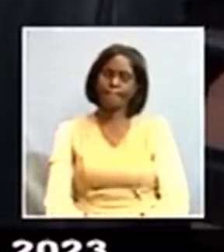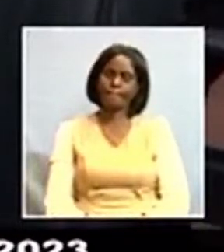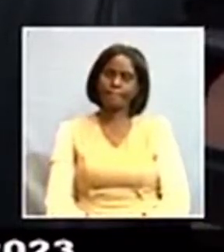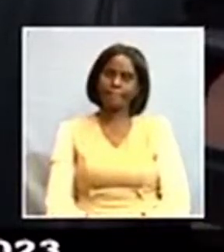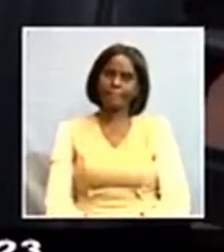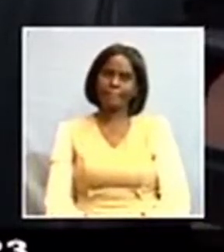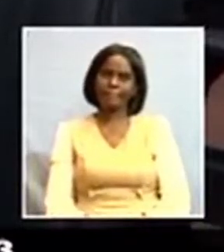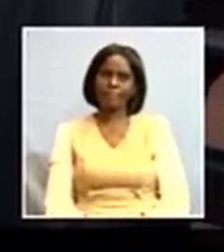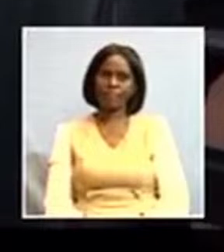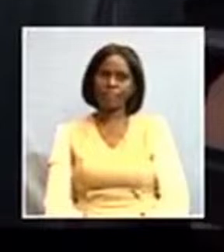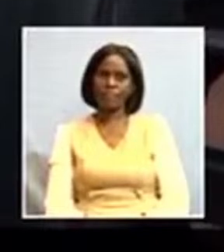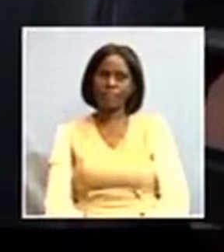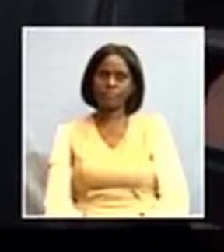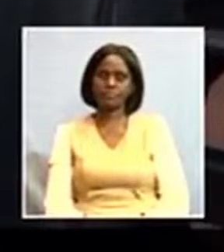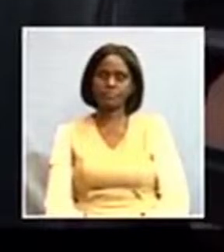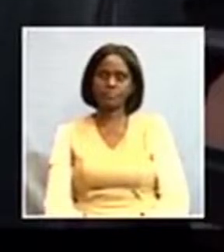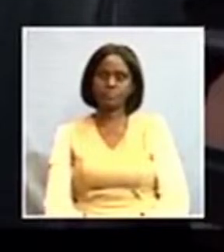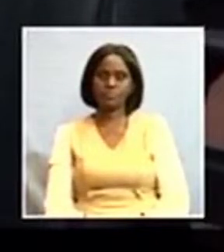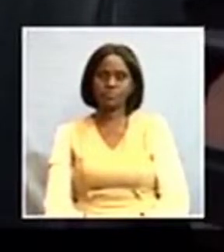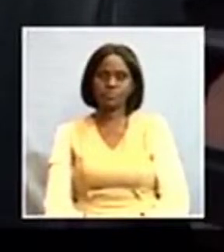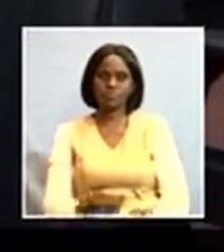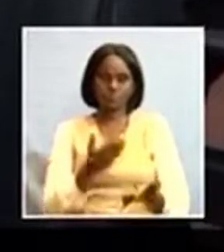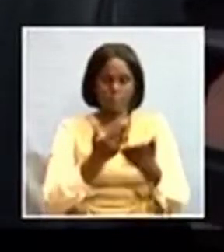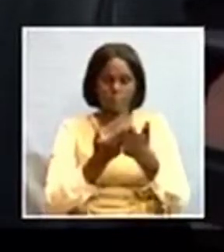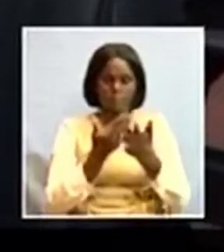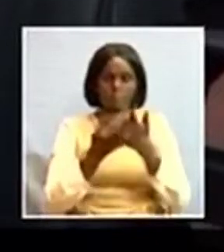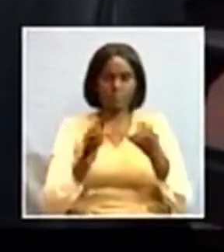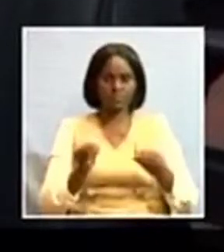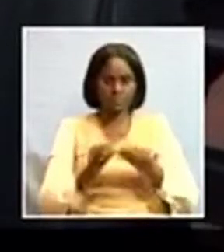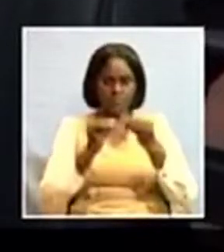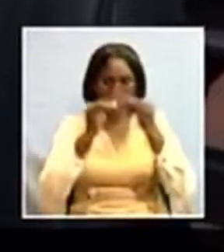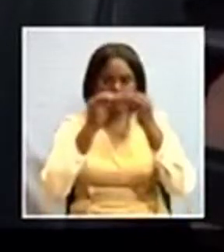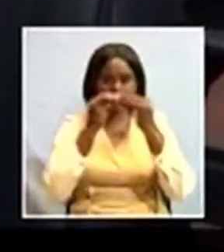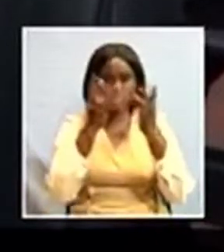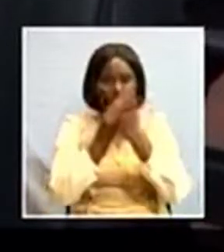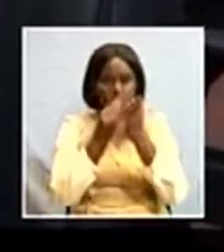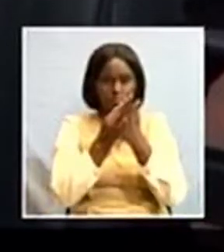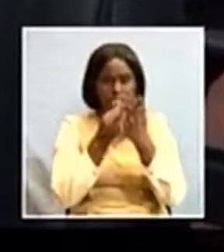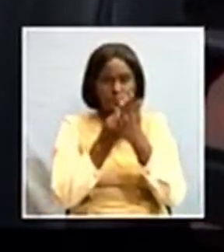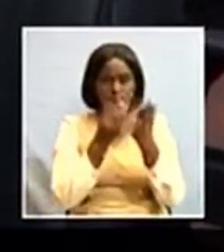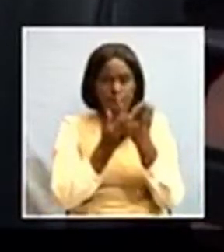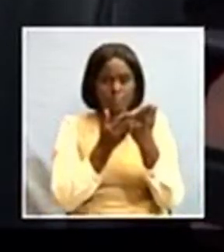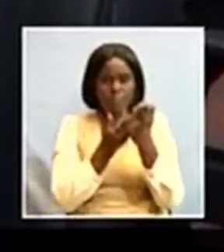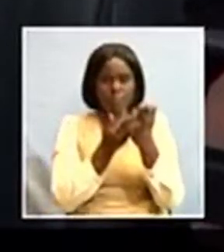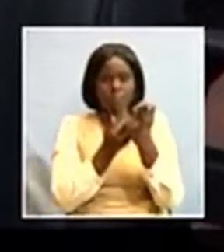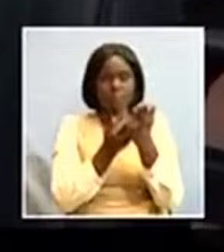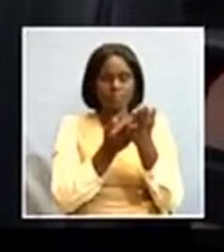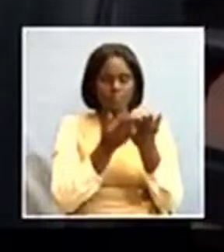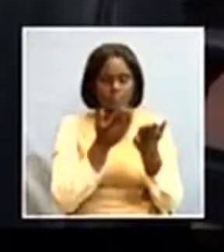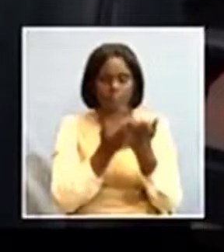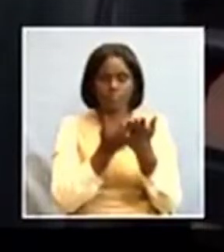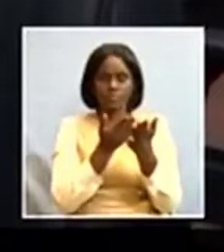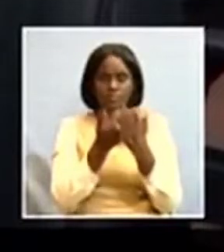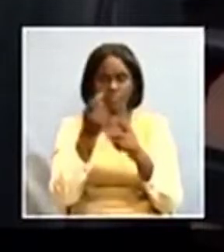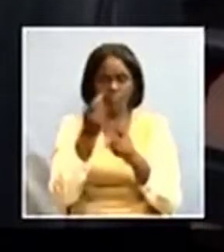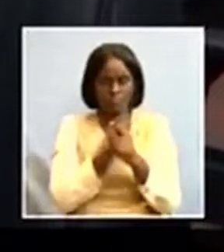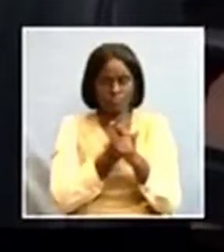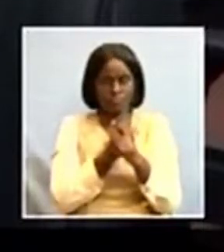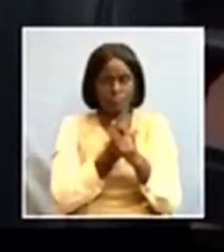The total sum from